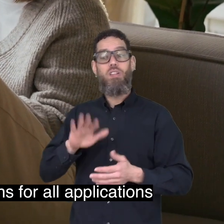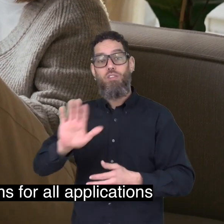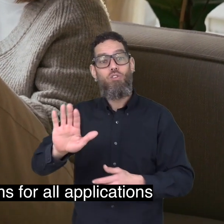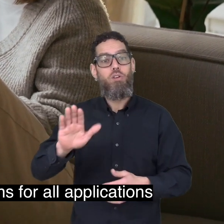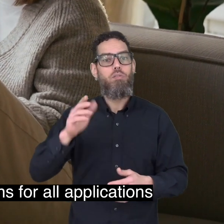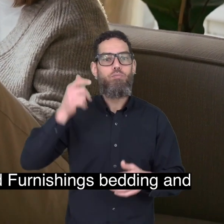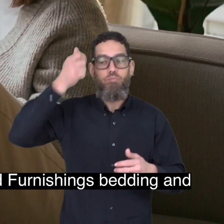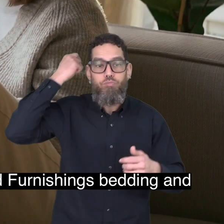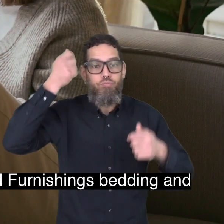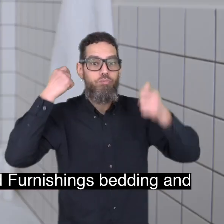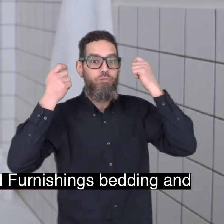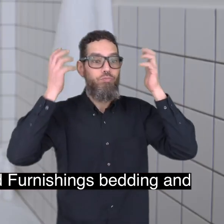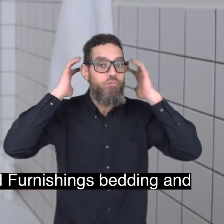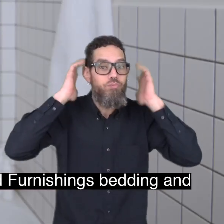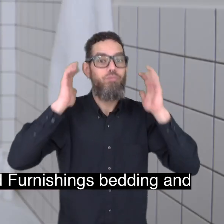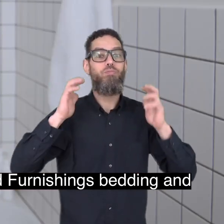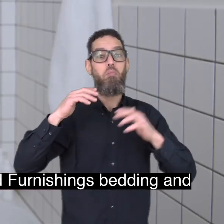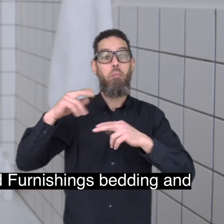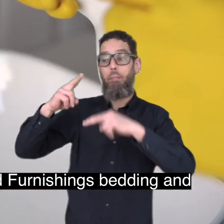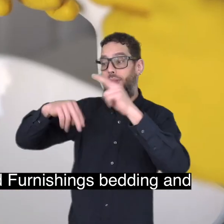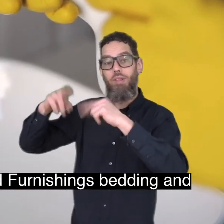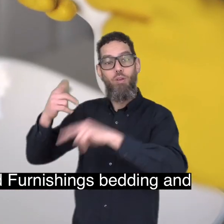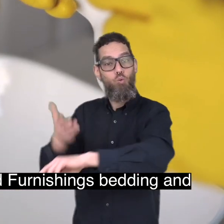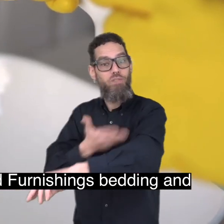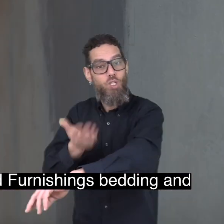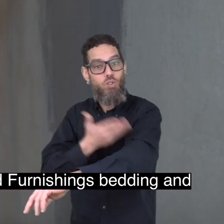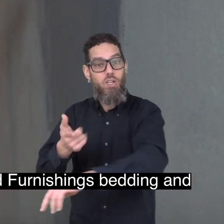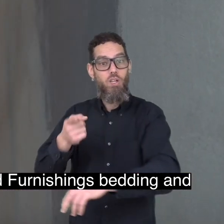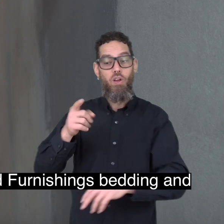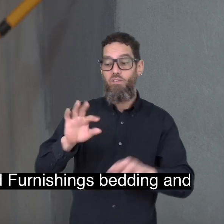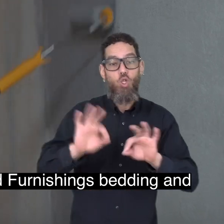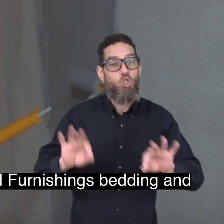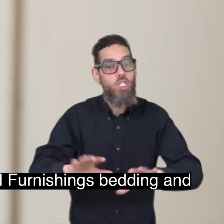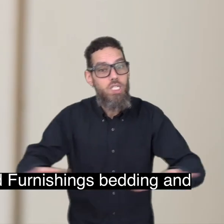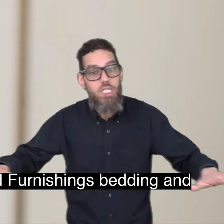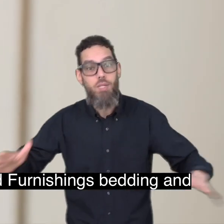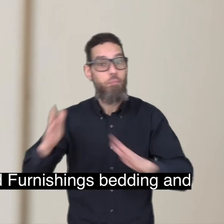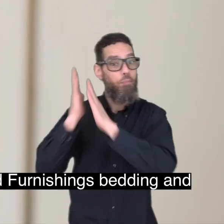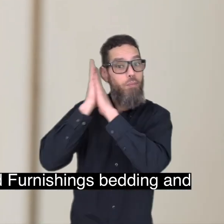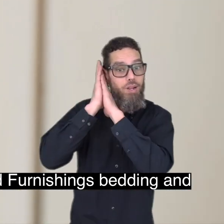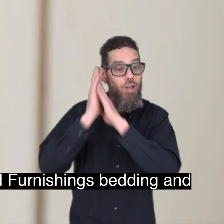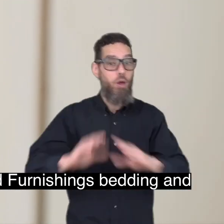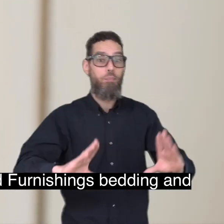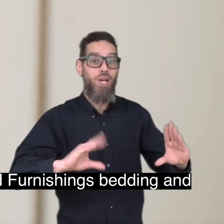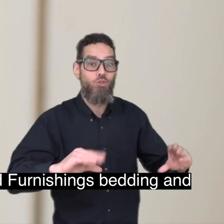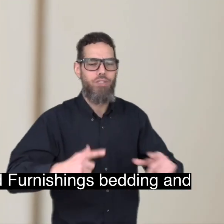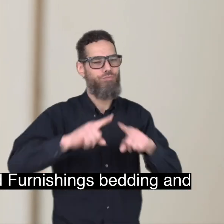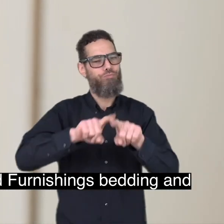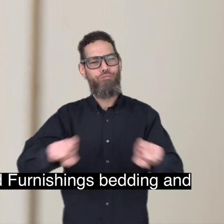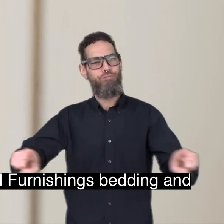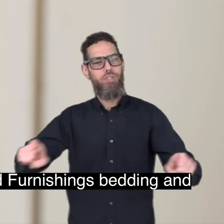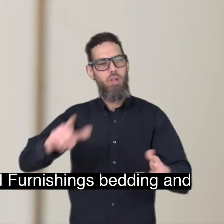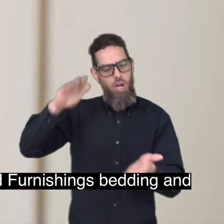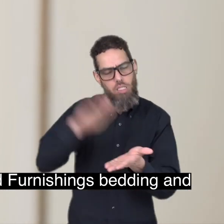solutions for all applications, including personal care, cleaning, renovations, furniture and furnishings, bedding,